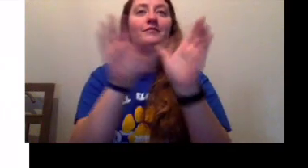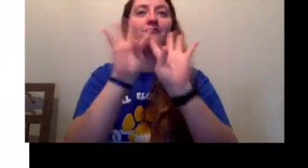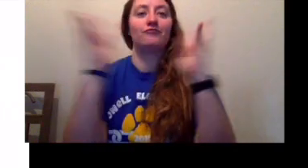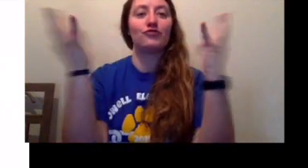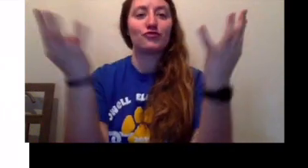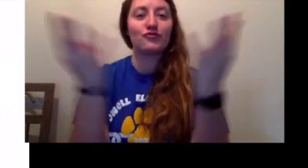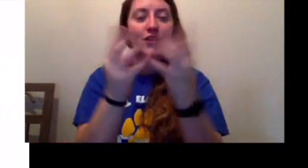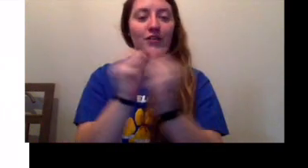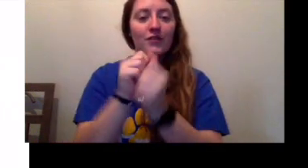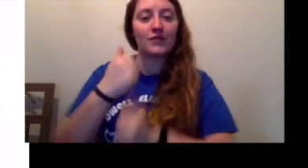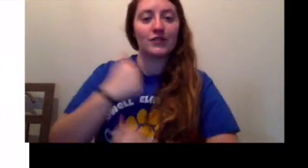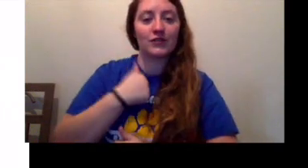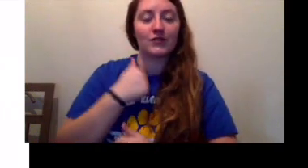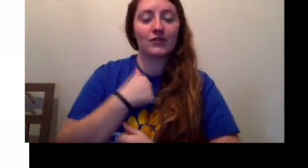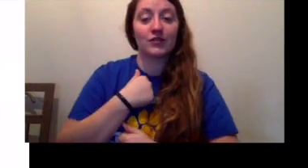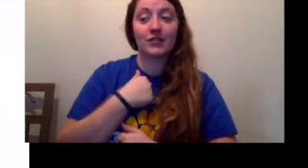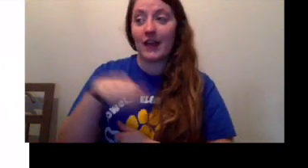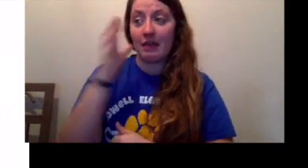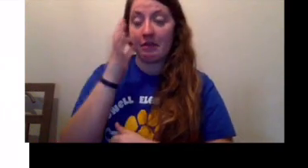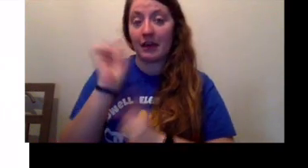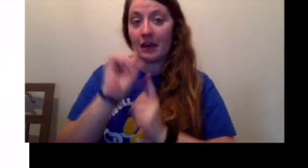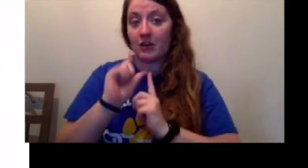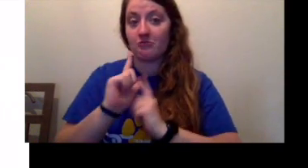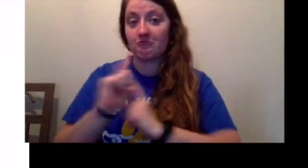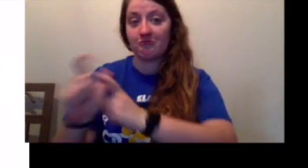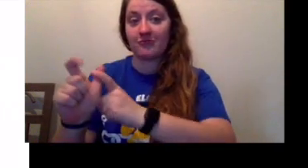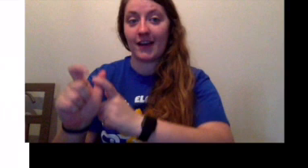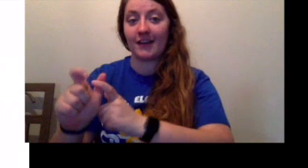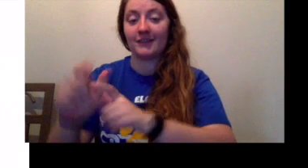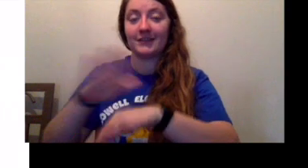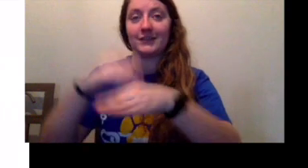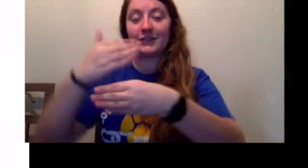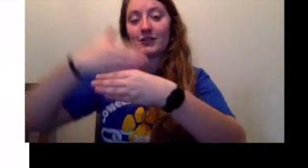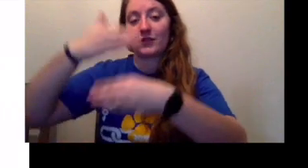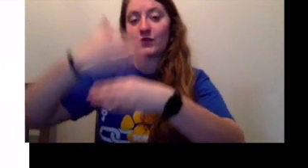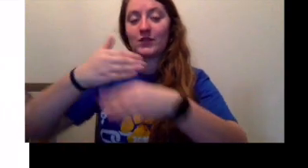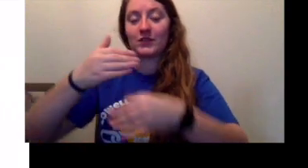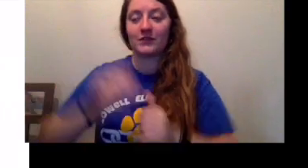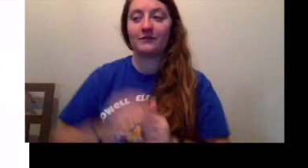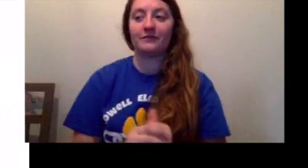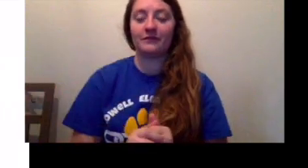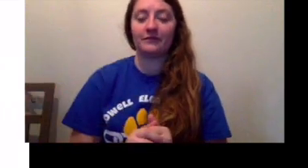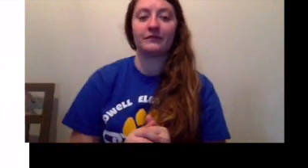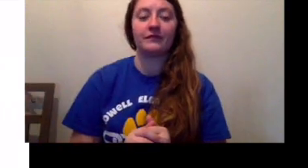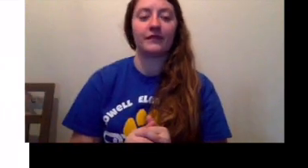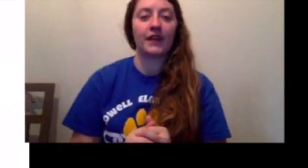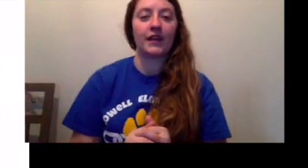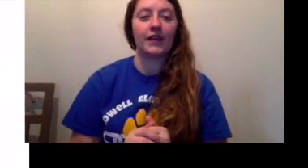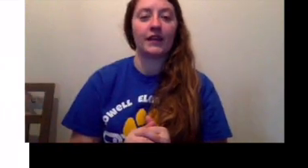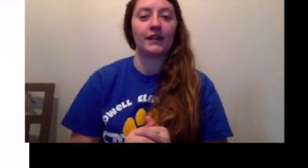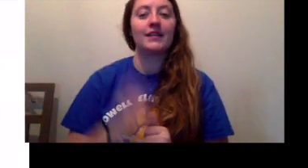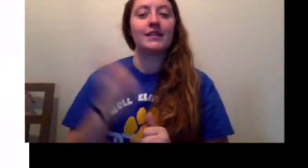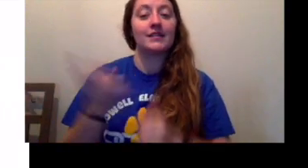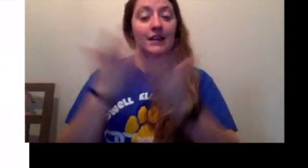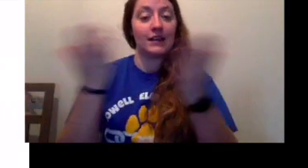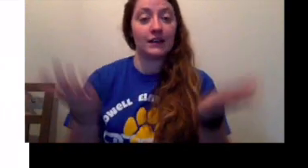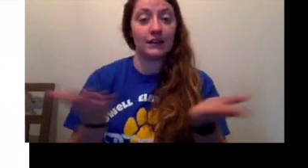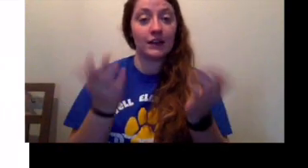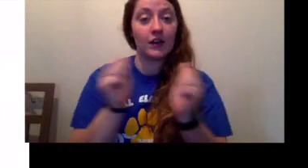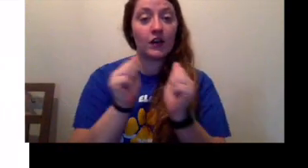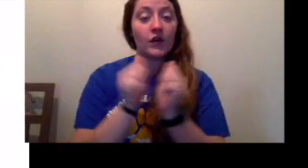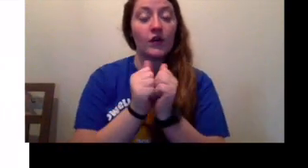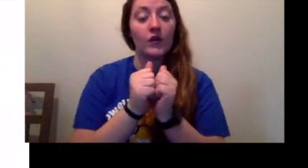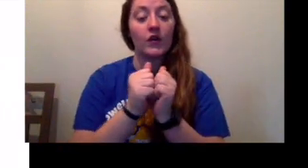attention was distracted and settled on the windowsill. Suddenly here in this sunlit kitchen with cream in a pitcher